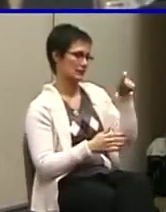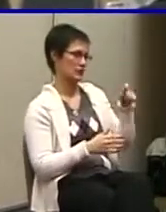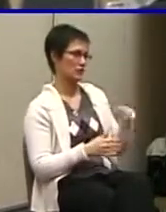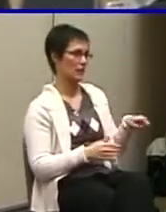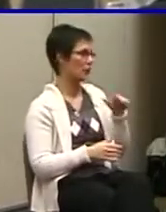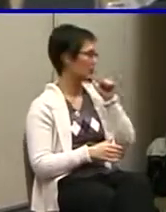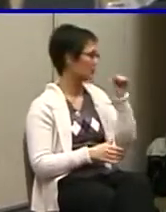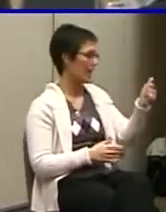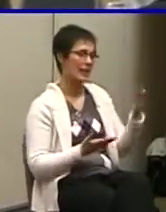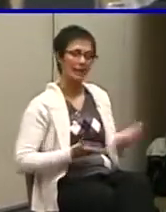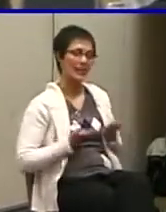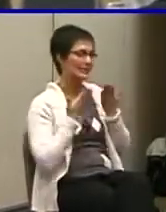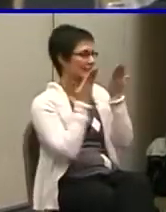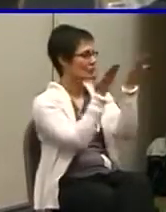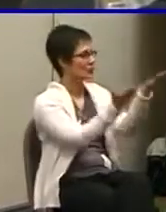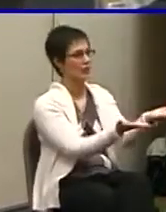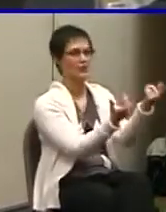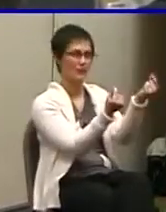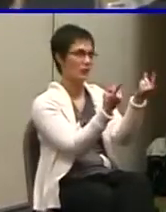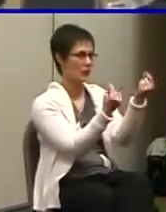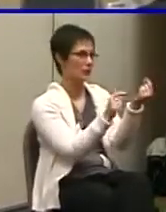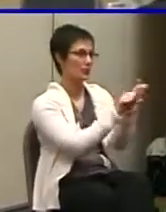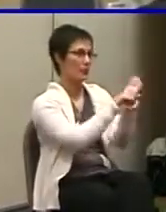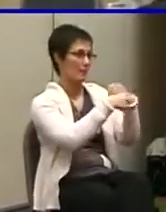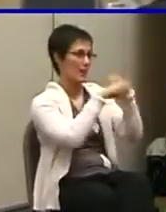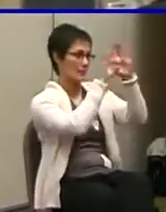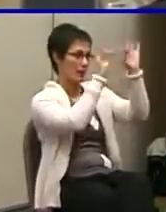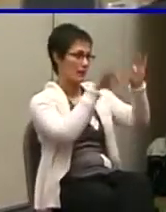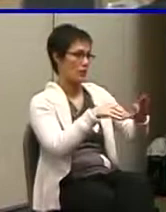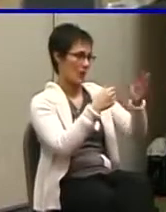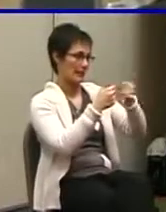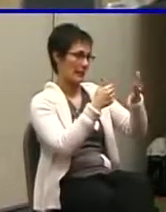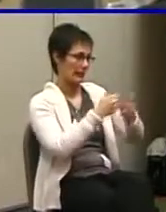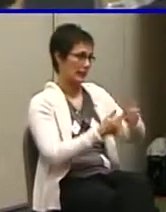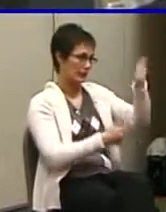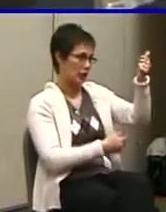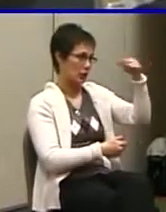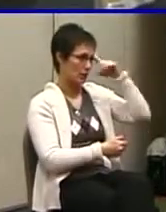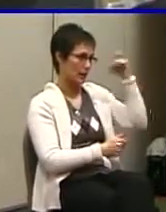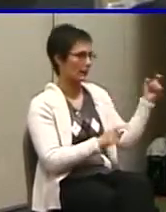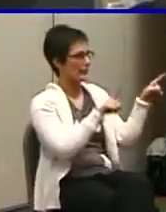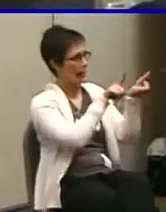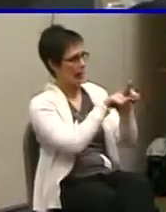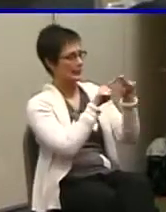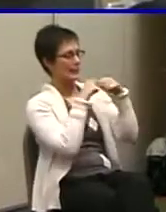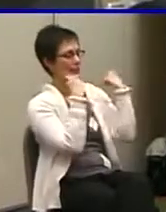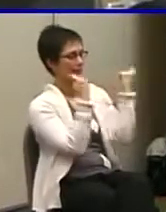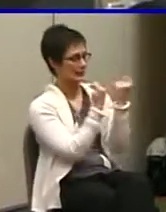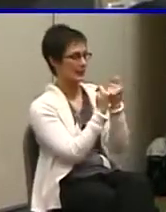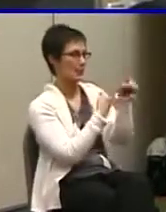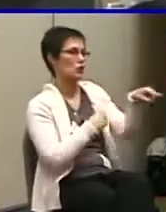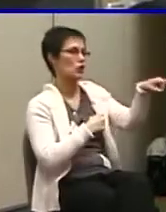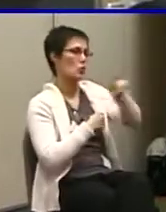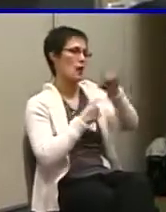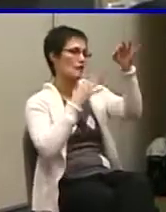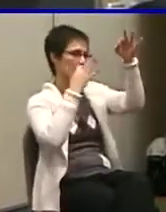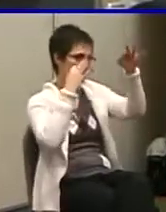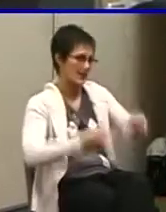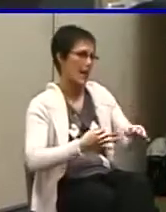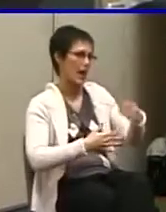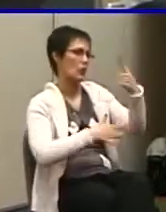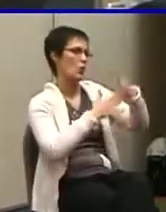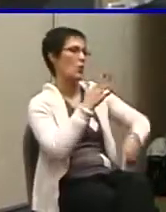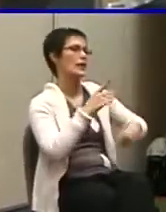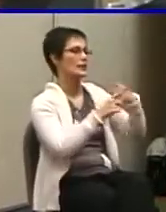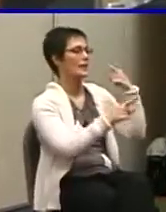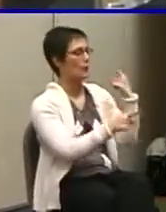should do. So what it does though is that it makes the form easier, because now you have to, as a team, decide what would be an appropriate intervention and